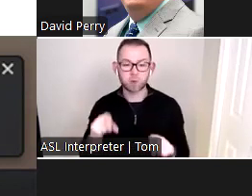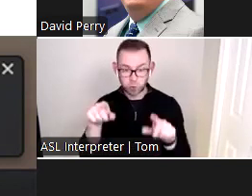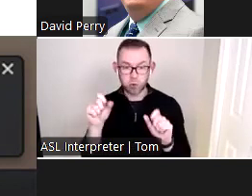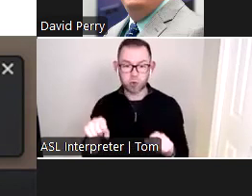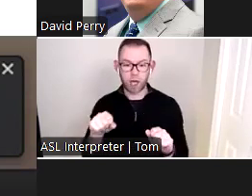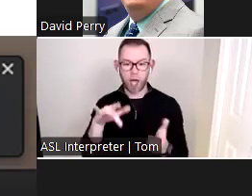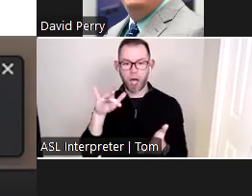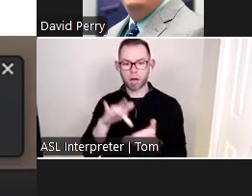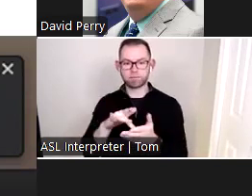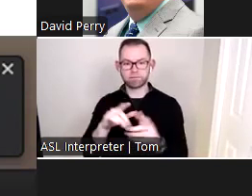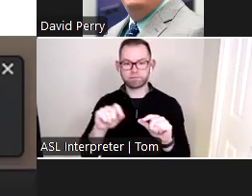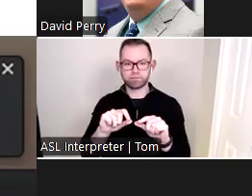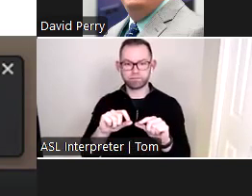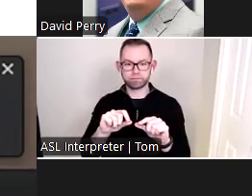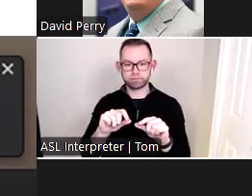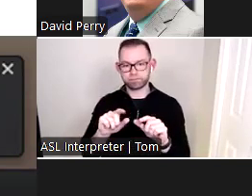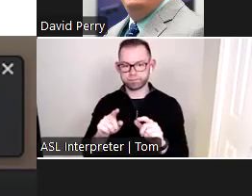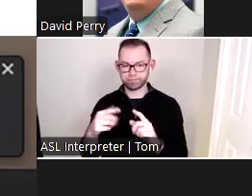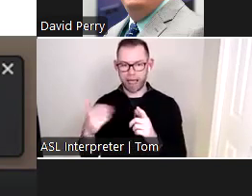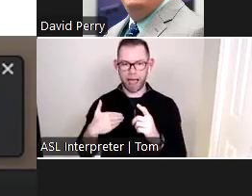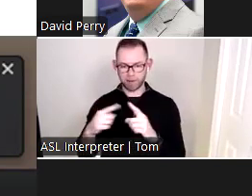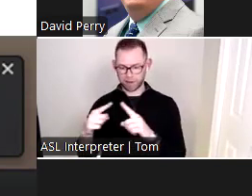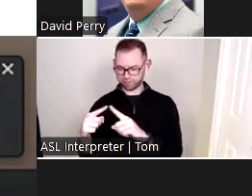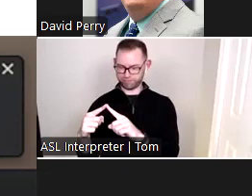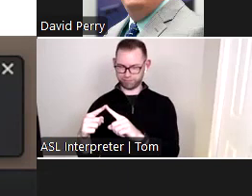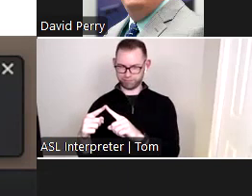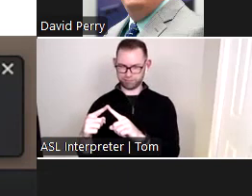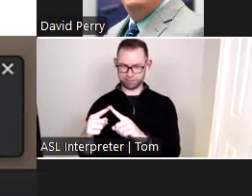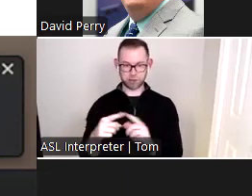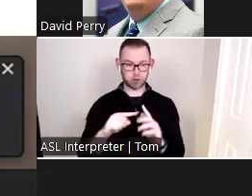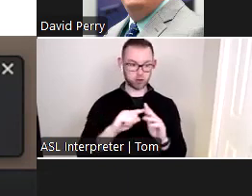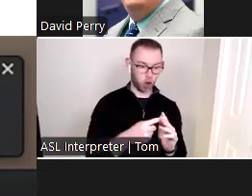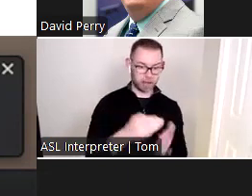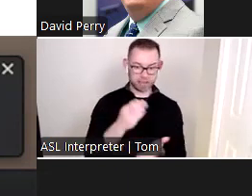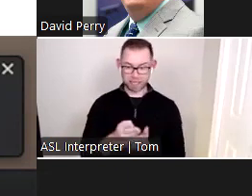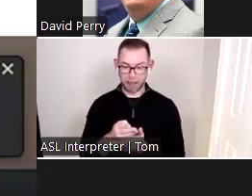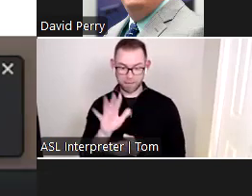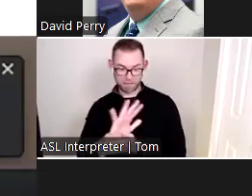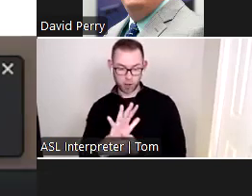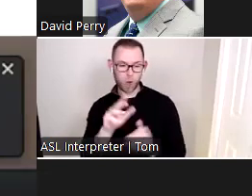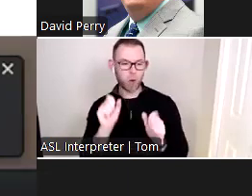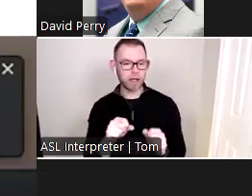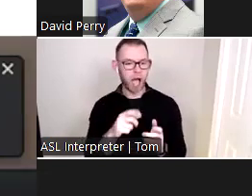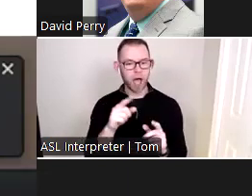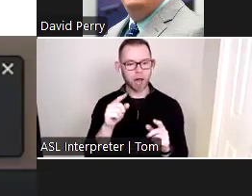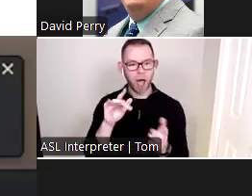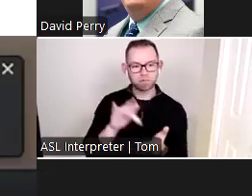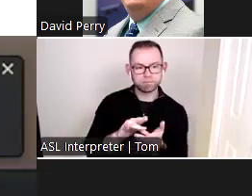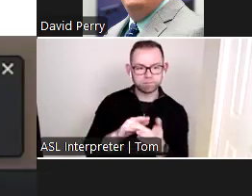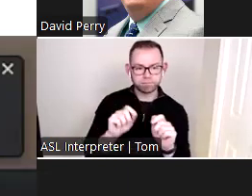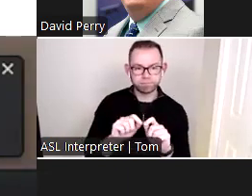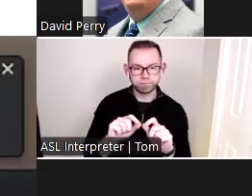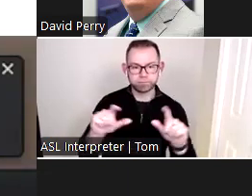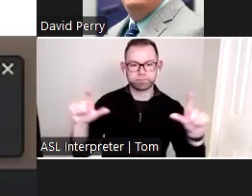size by clicking the upward arrow next to start and stop video. Click video settings, then accessibility, and move